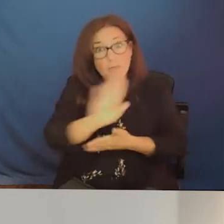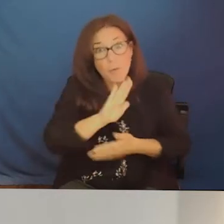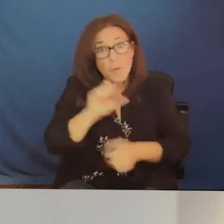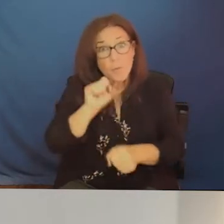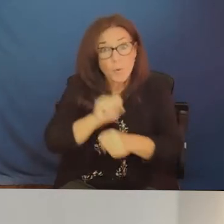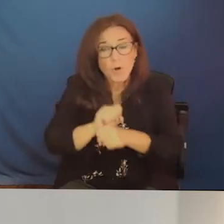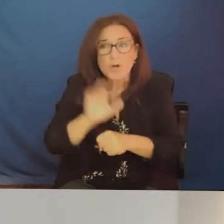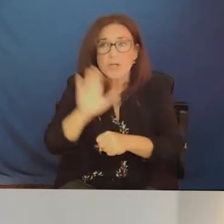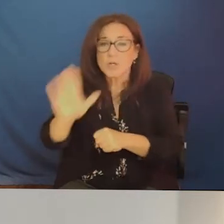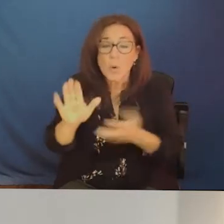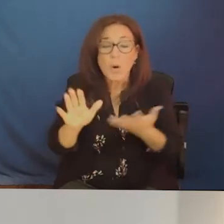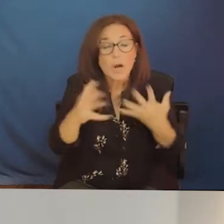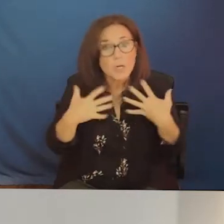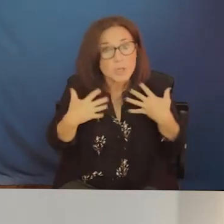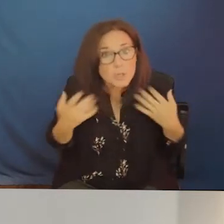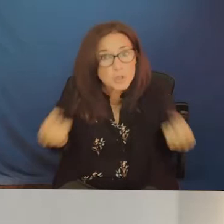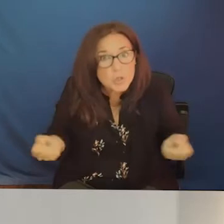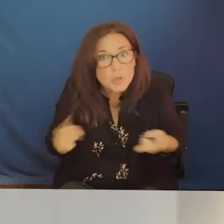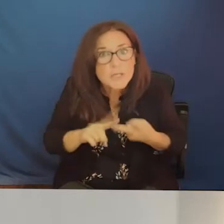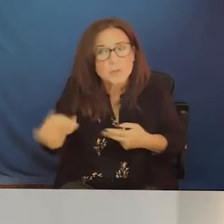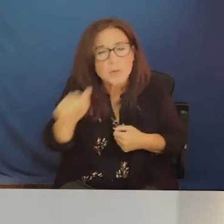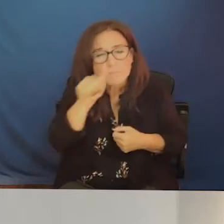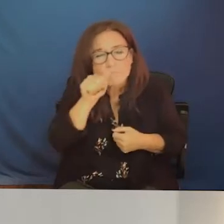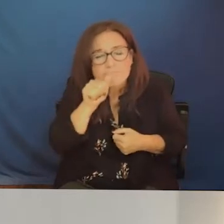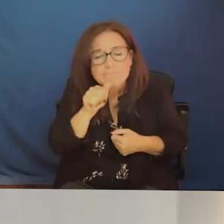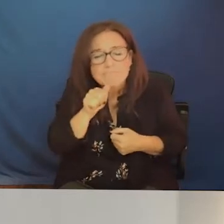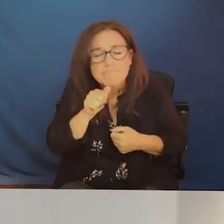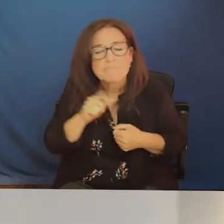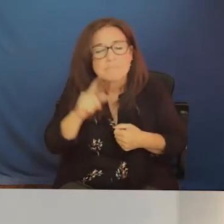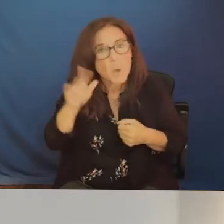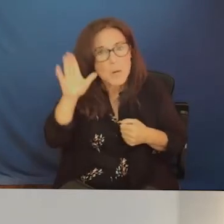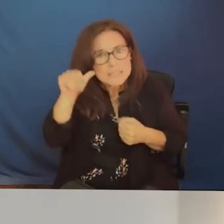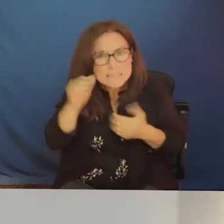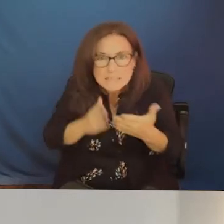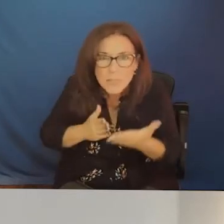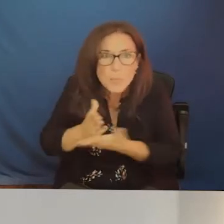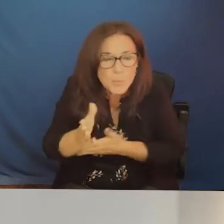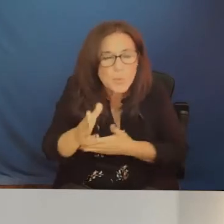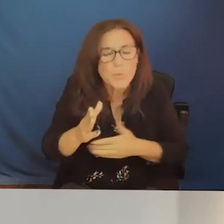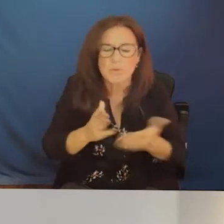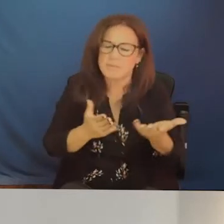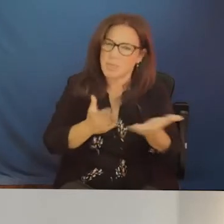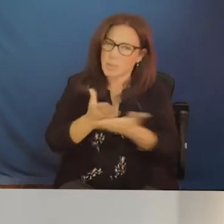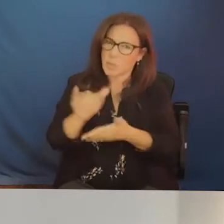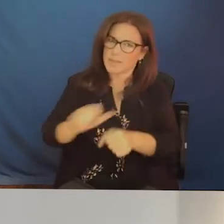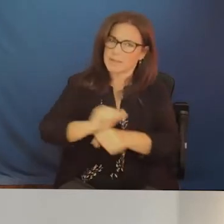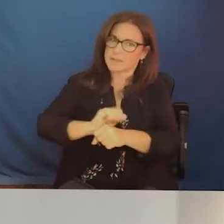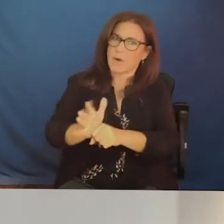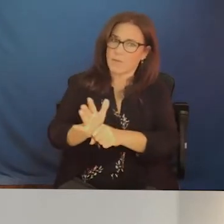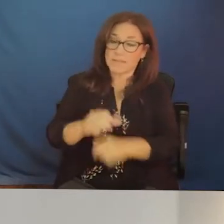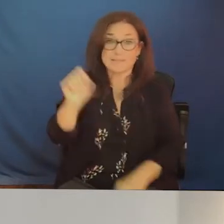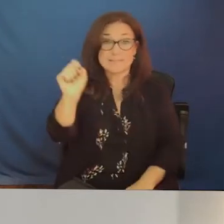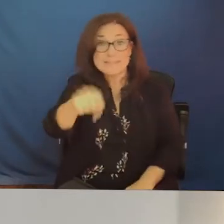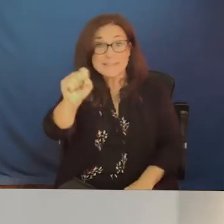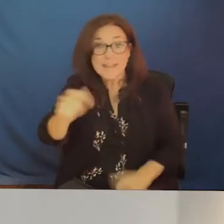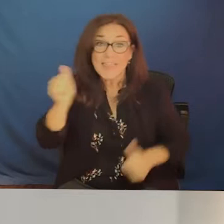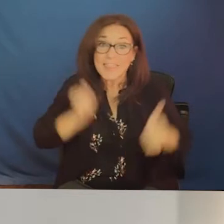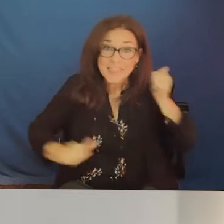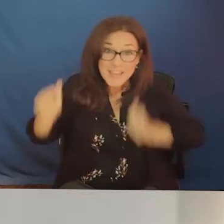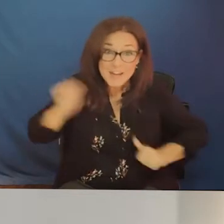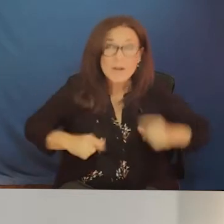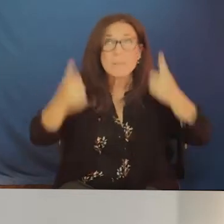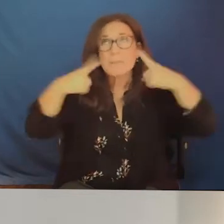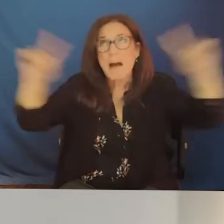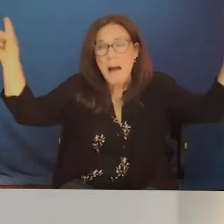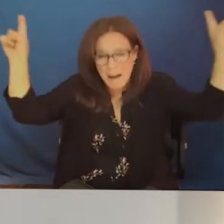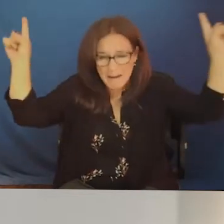perseverance, their generosity, and their joyful spirit after this pandemic. Yes, theater is back. And now